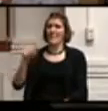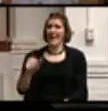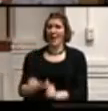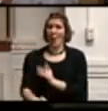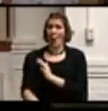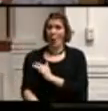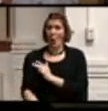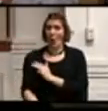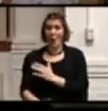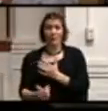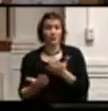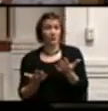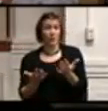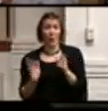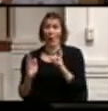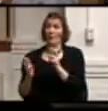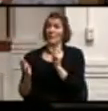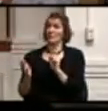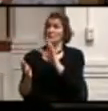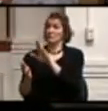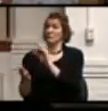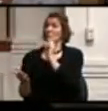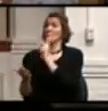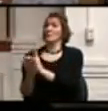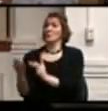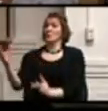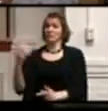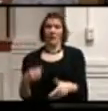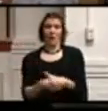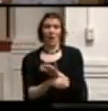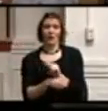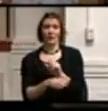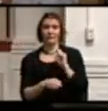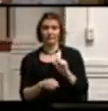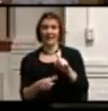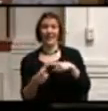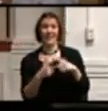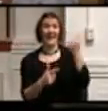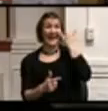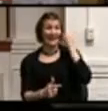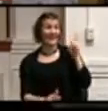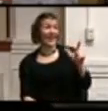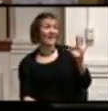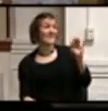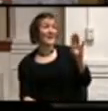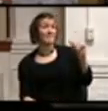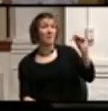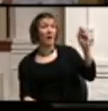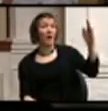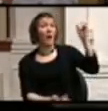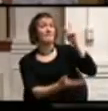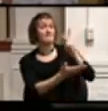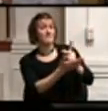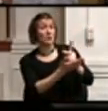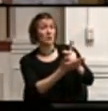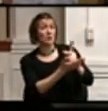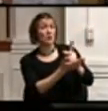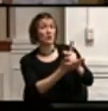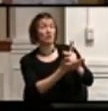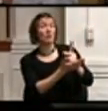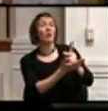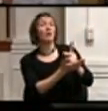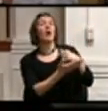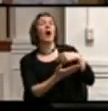responsibility, if you will, to the FEMA grant if we're awarded this one. And then if we're awarded everything in the FEMA grant, I would just turn down